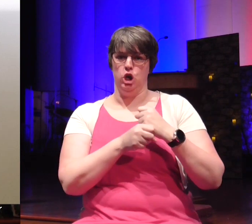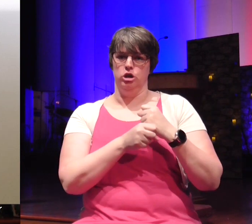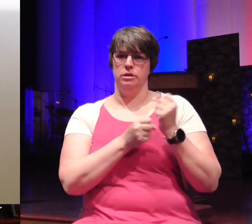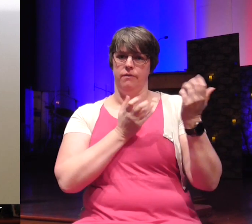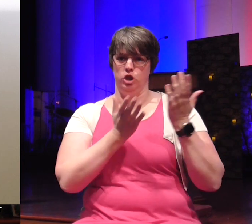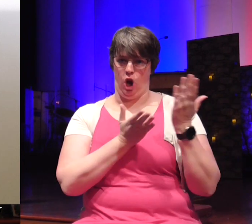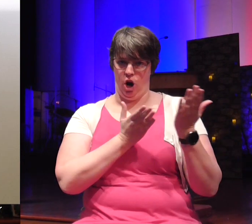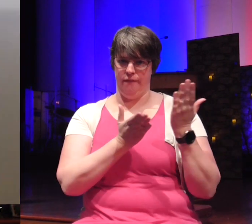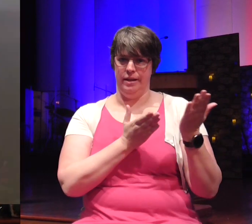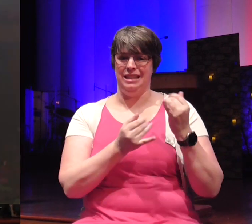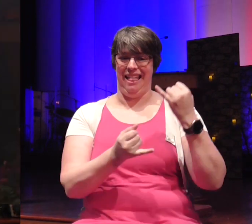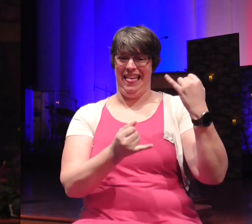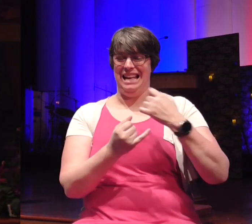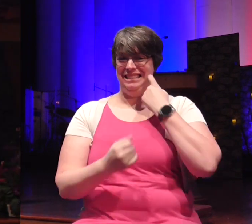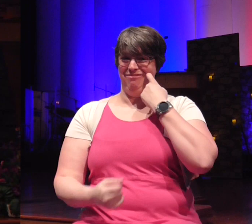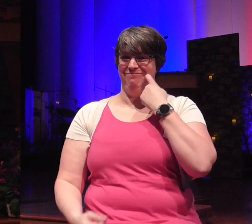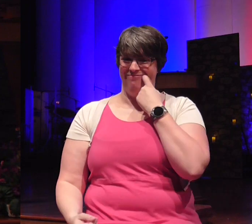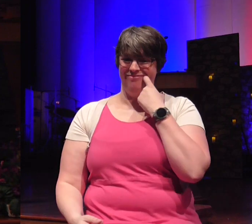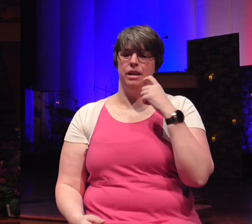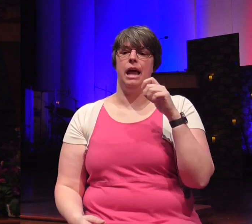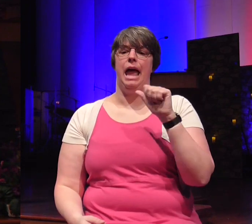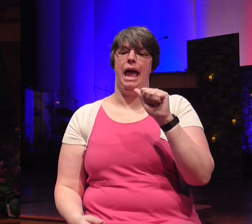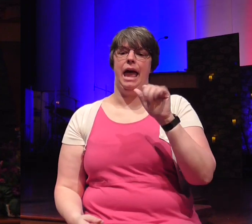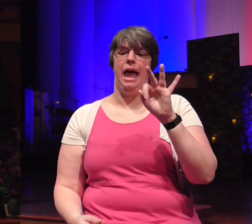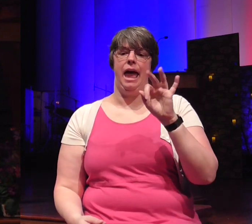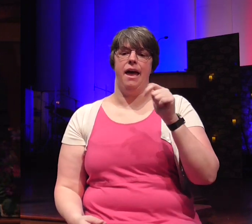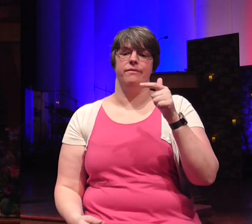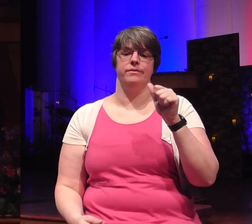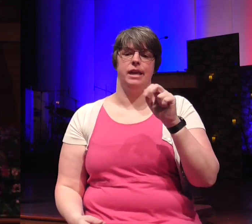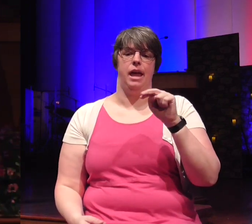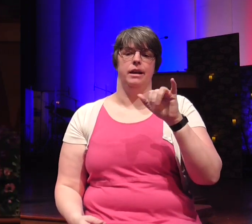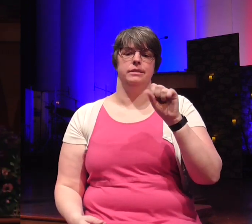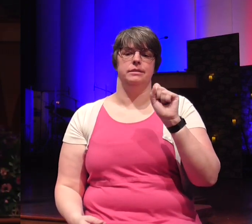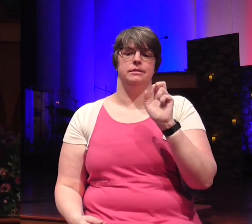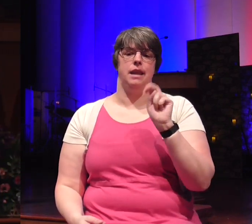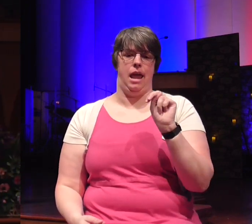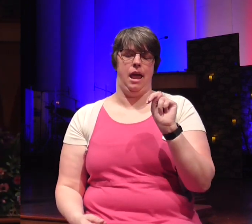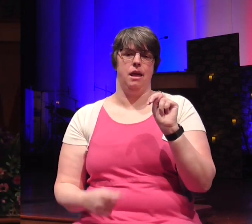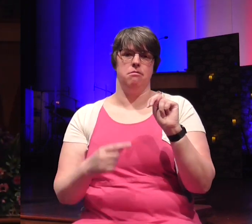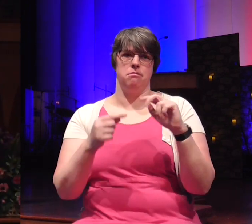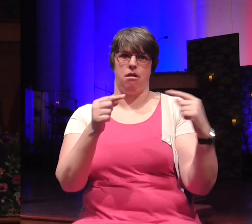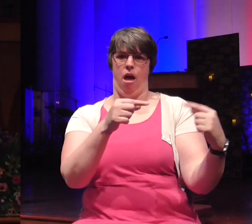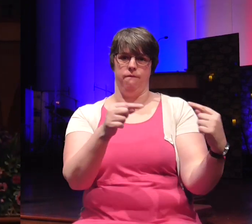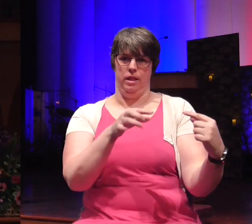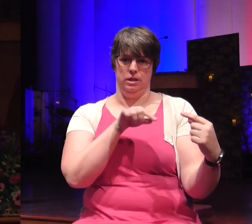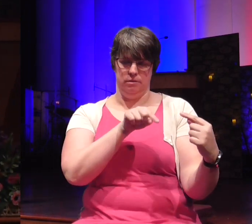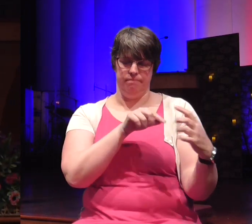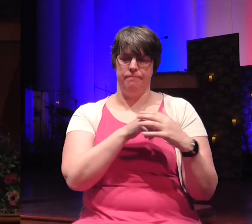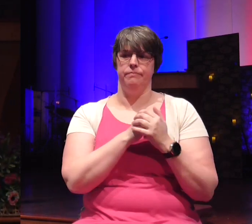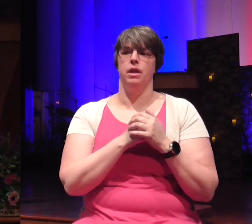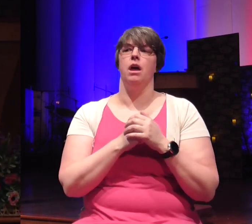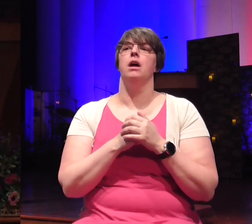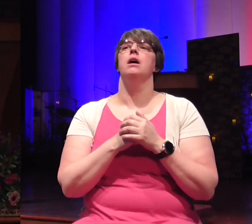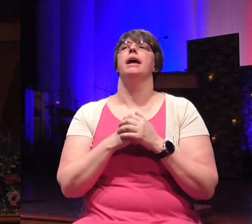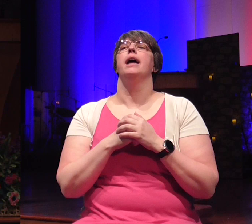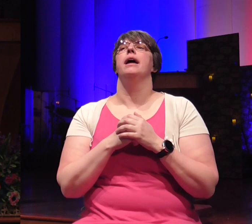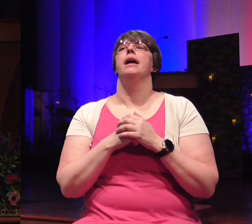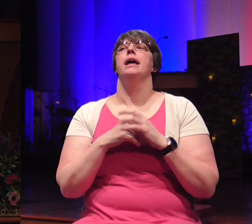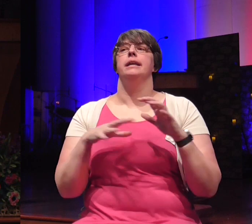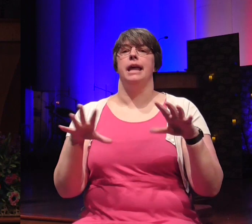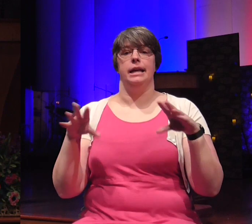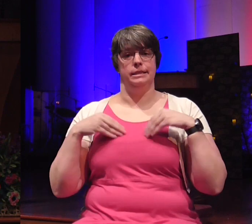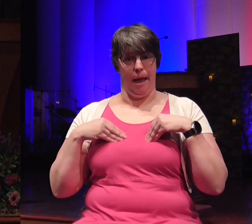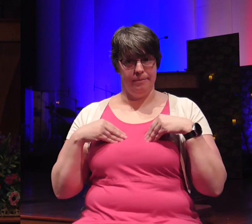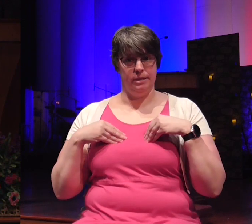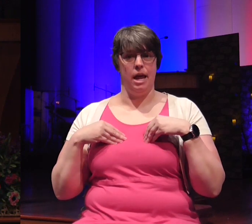service, the last of which was in the Afghanistan conflict. When he finally accepted his honorable discharge,